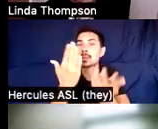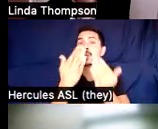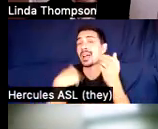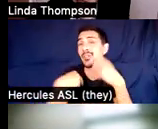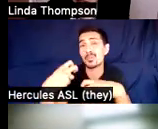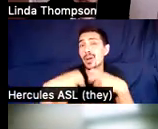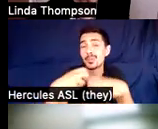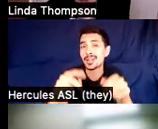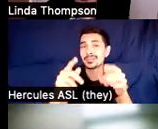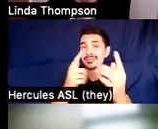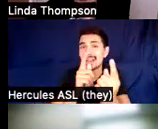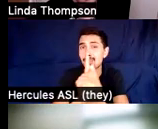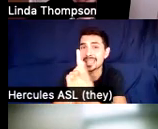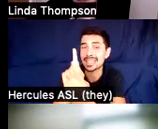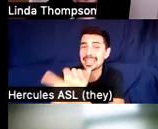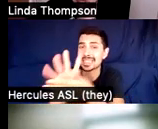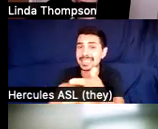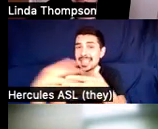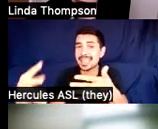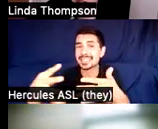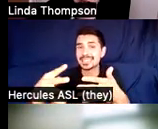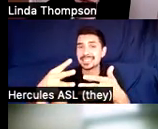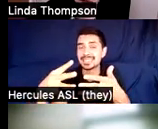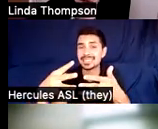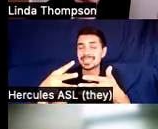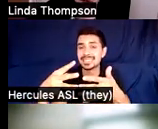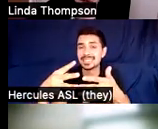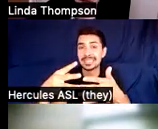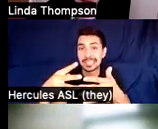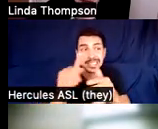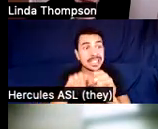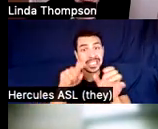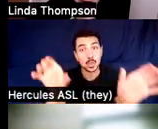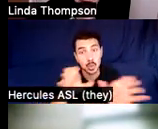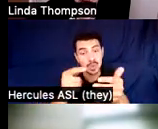meeting deadlines and doing things that need to be done.